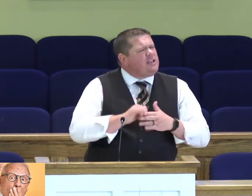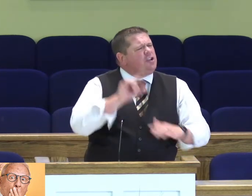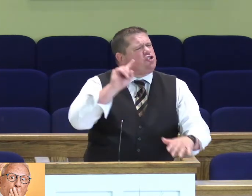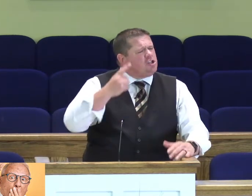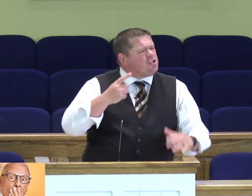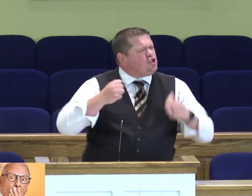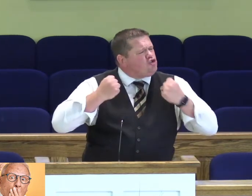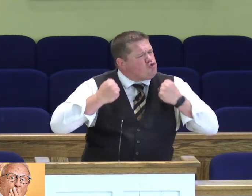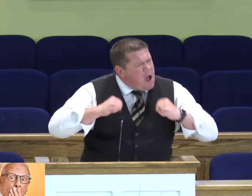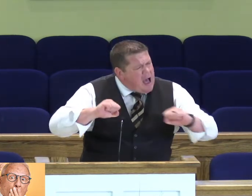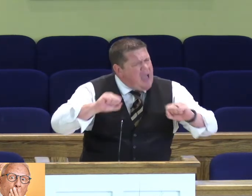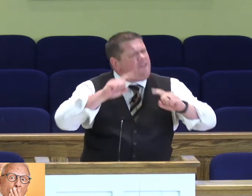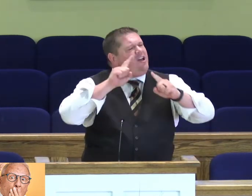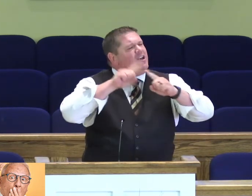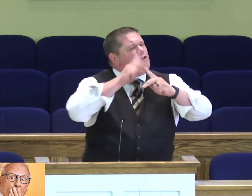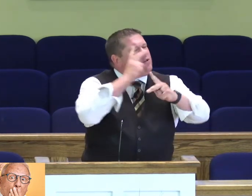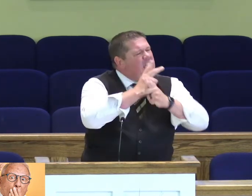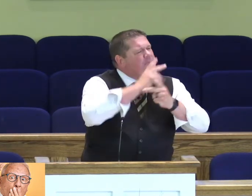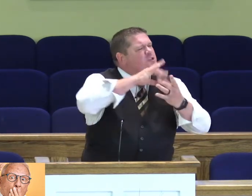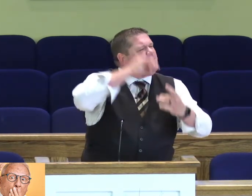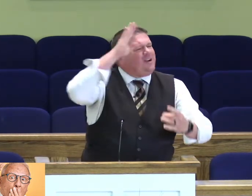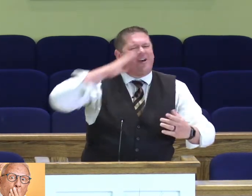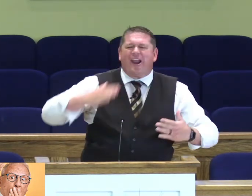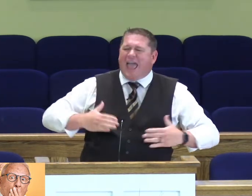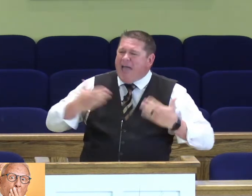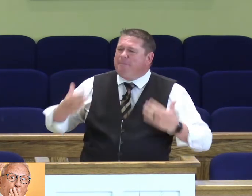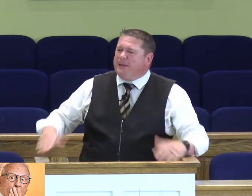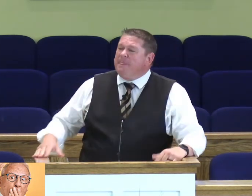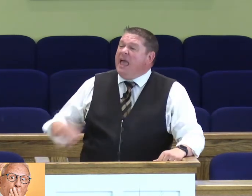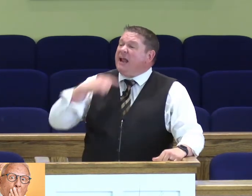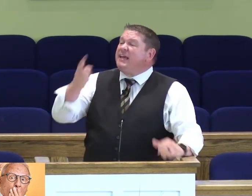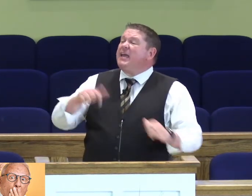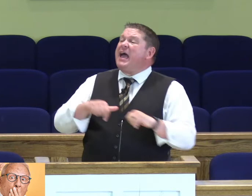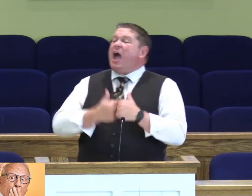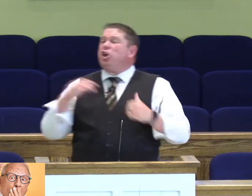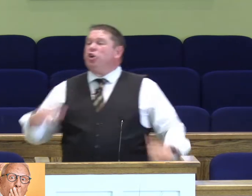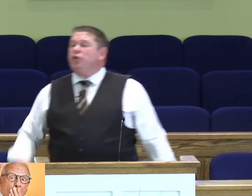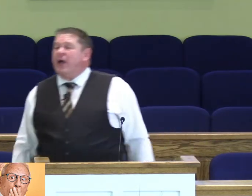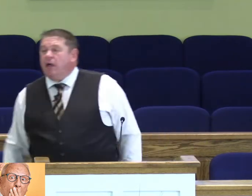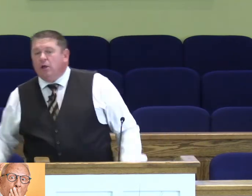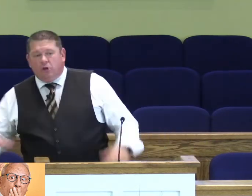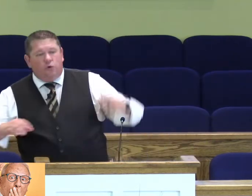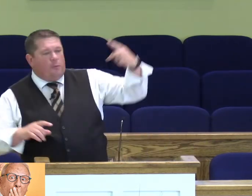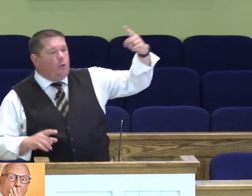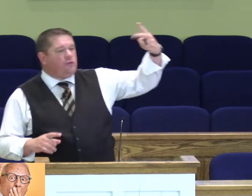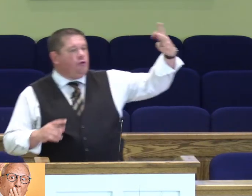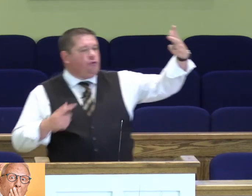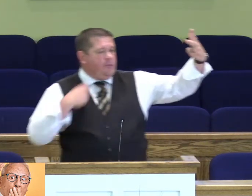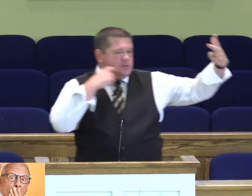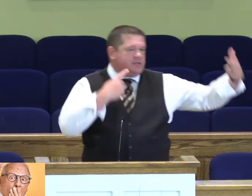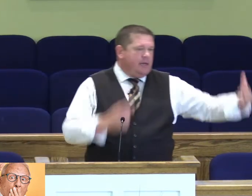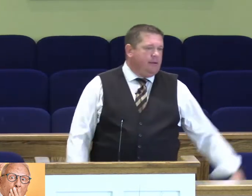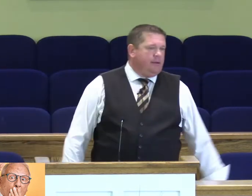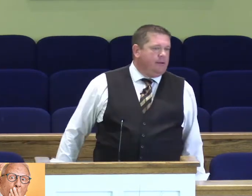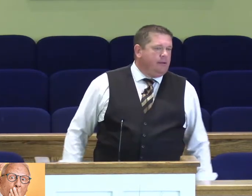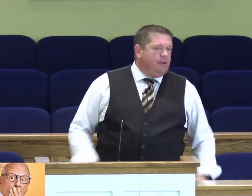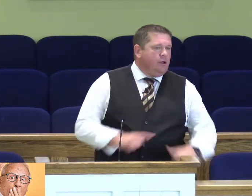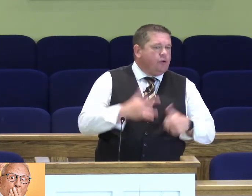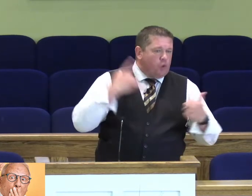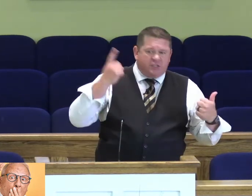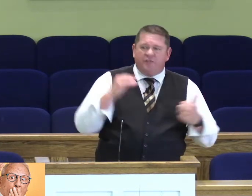be Christians that just strive to keep the Spirit of God happy. And I'll tell you how you can do that. Do number 1, 2, 3 we just